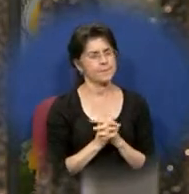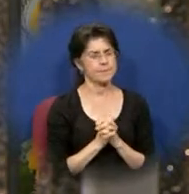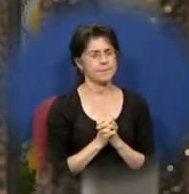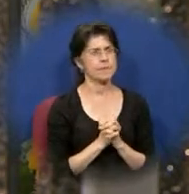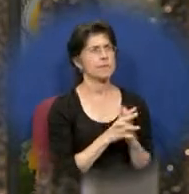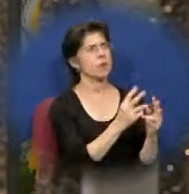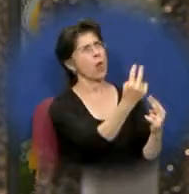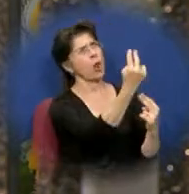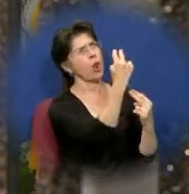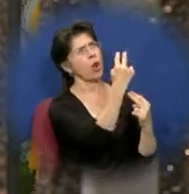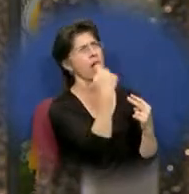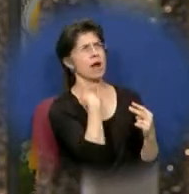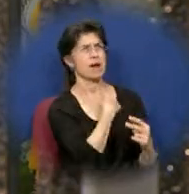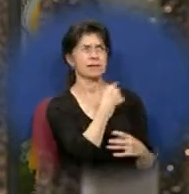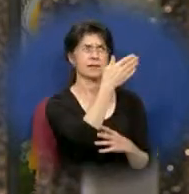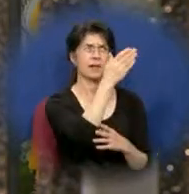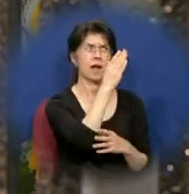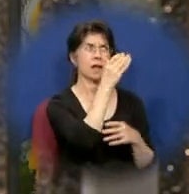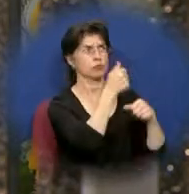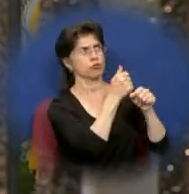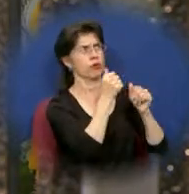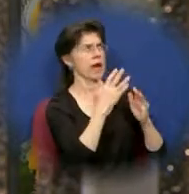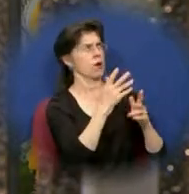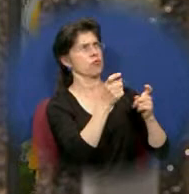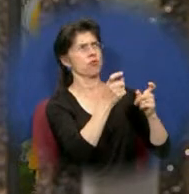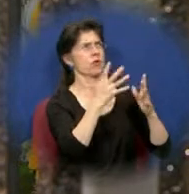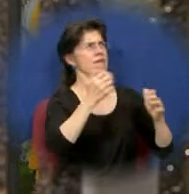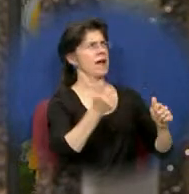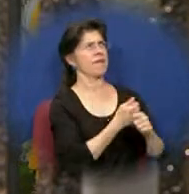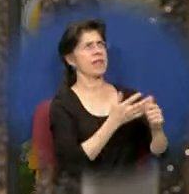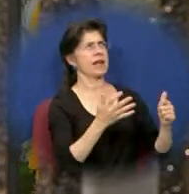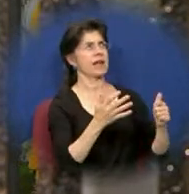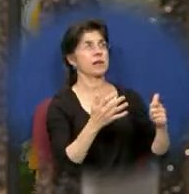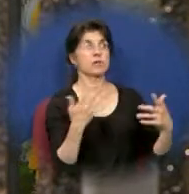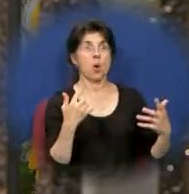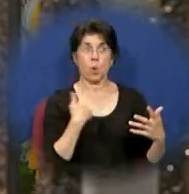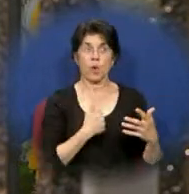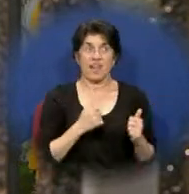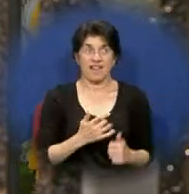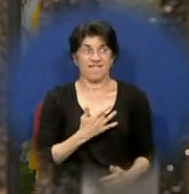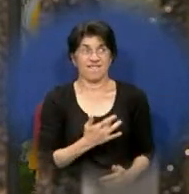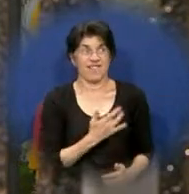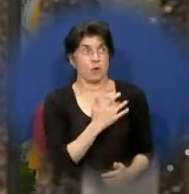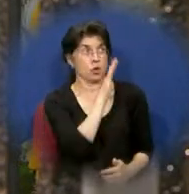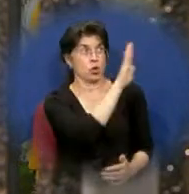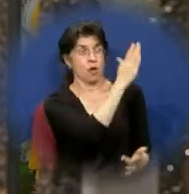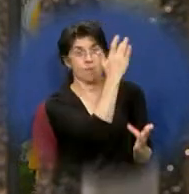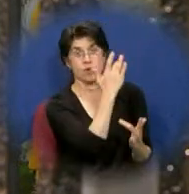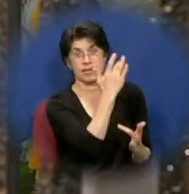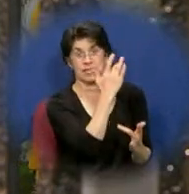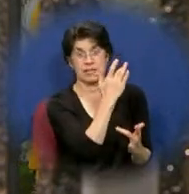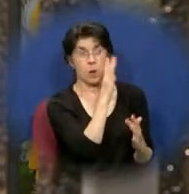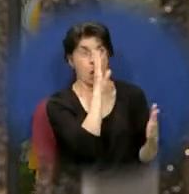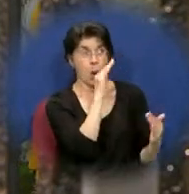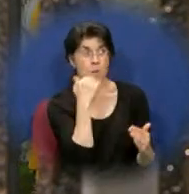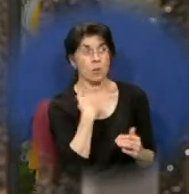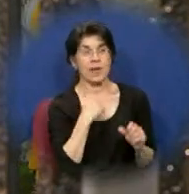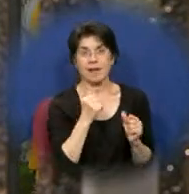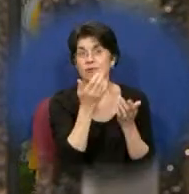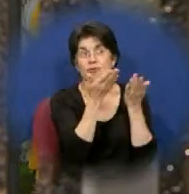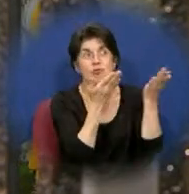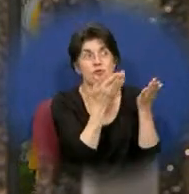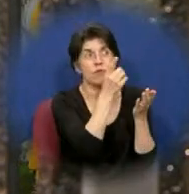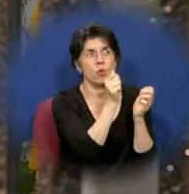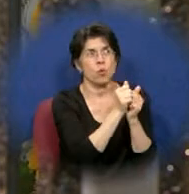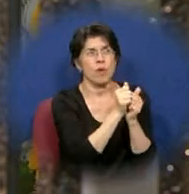Look upon us, O God, creator and ruler of all things, and that we may feel the working of your mercy, grant we may serve you with all of